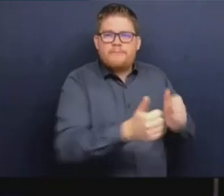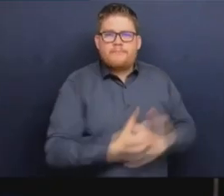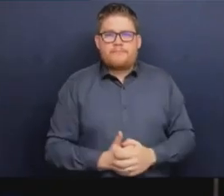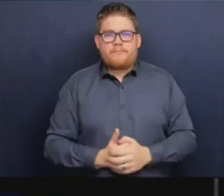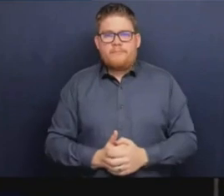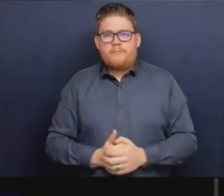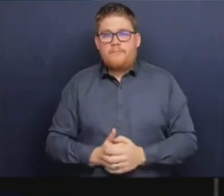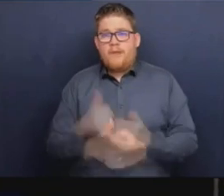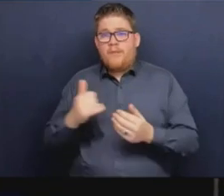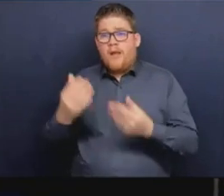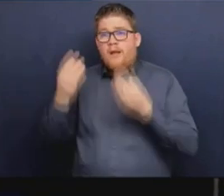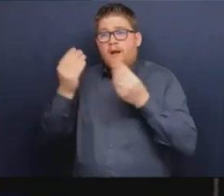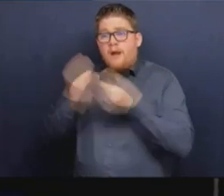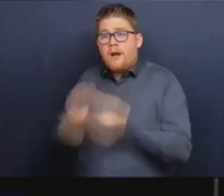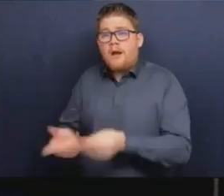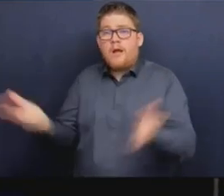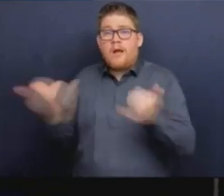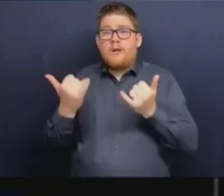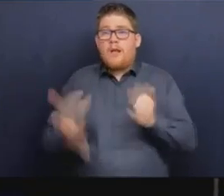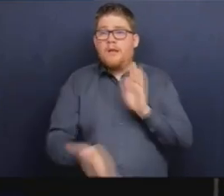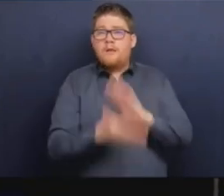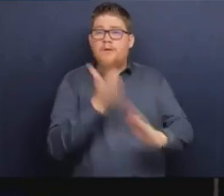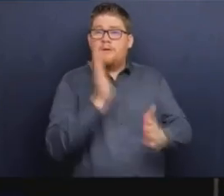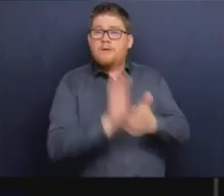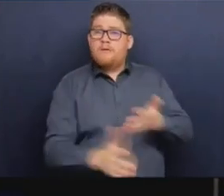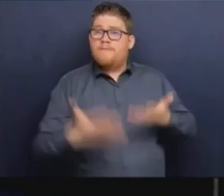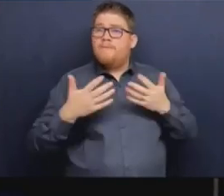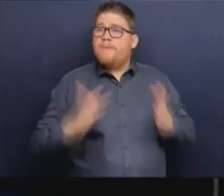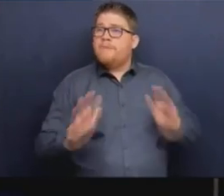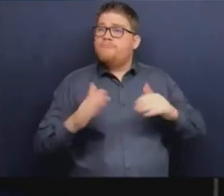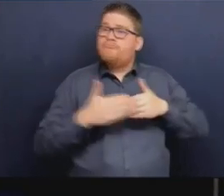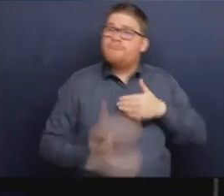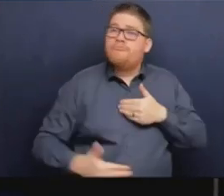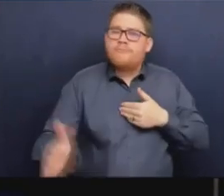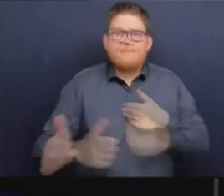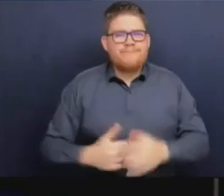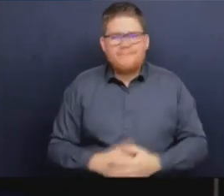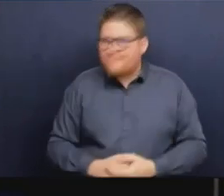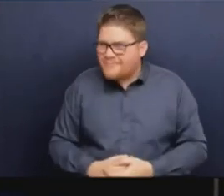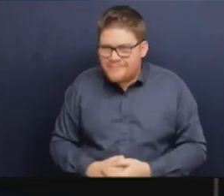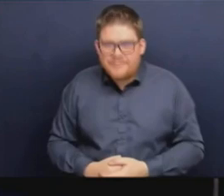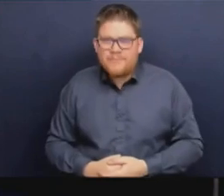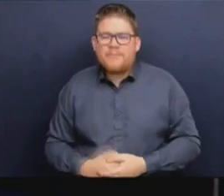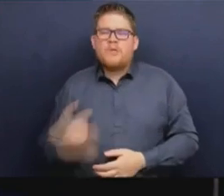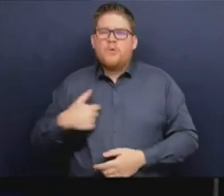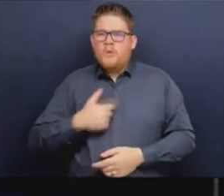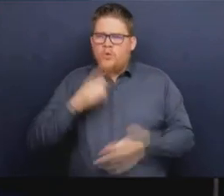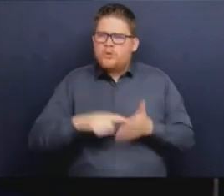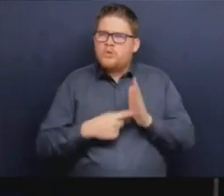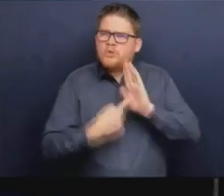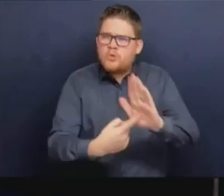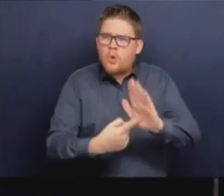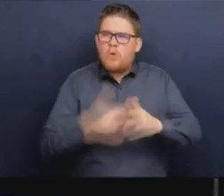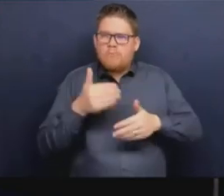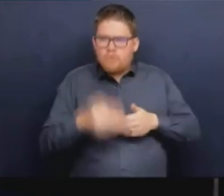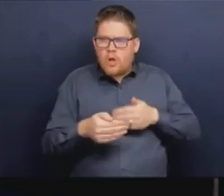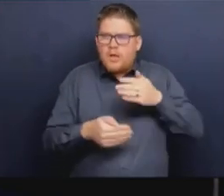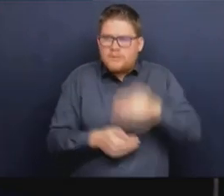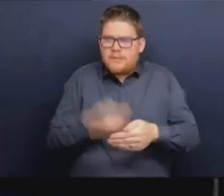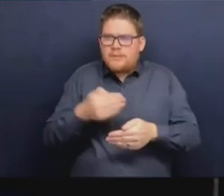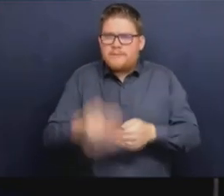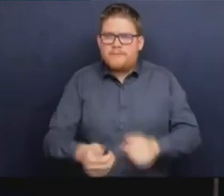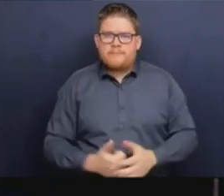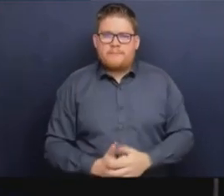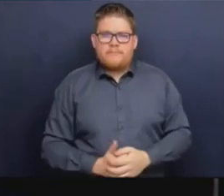legislation. And about the population survey, that is one of the key main key ways to reach out